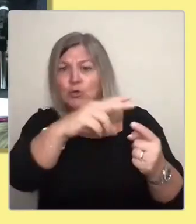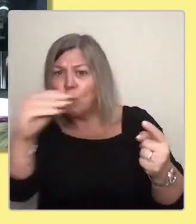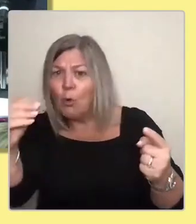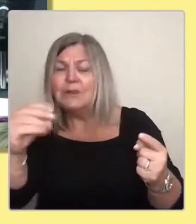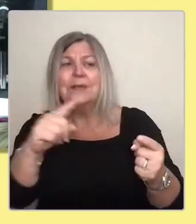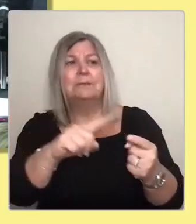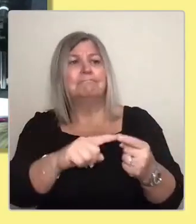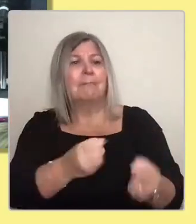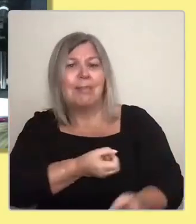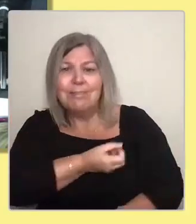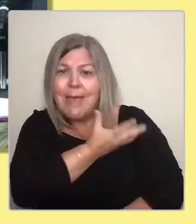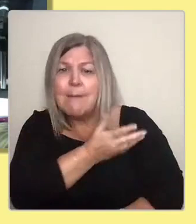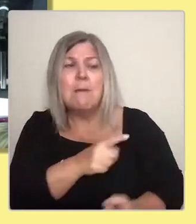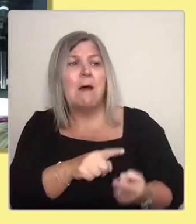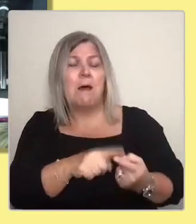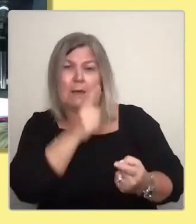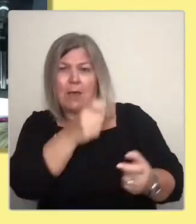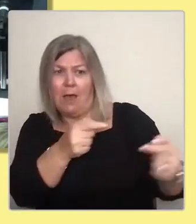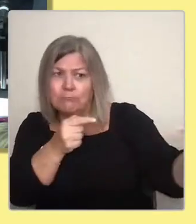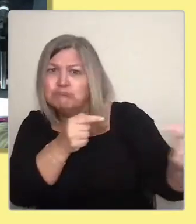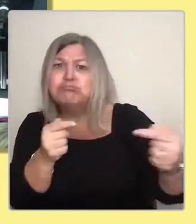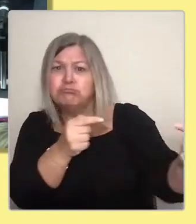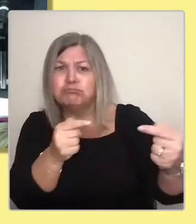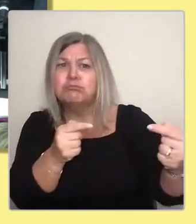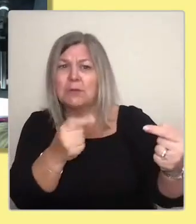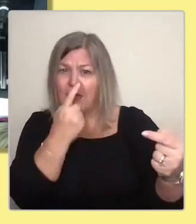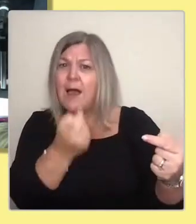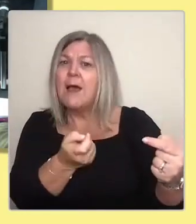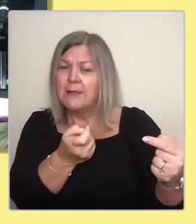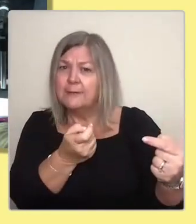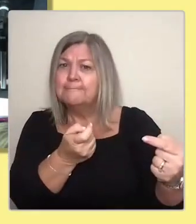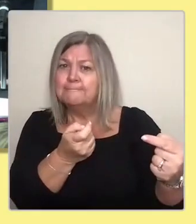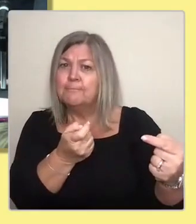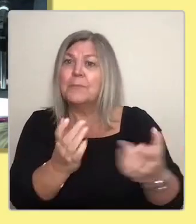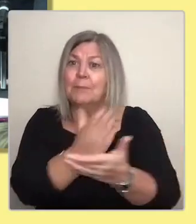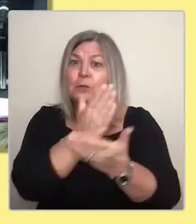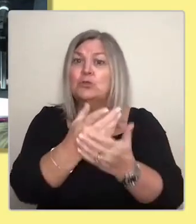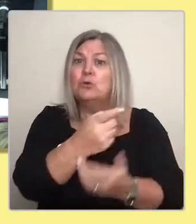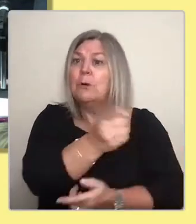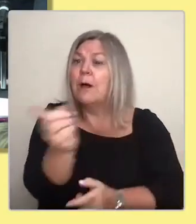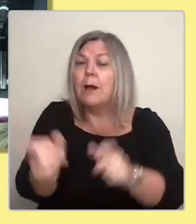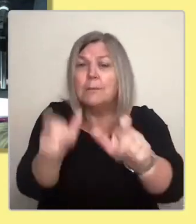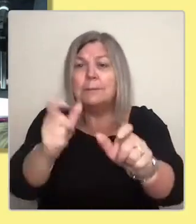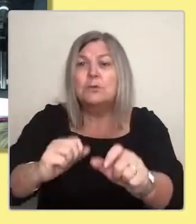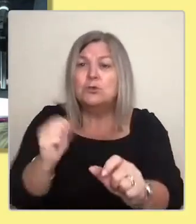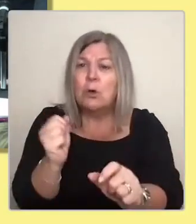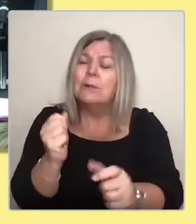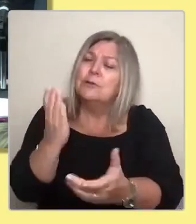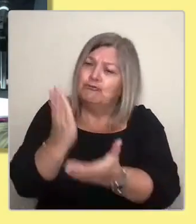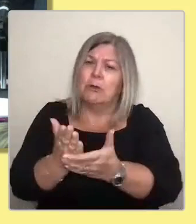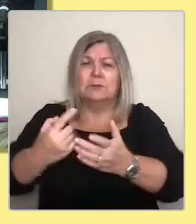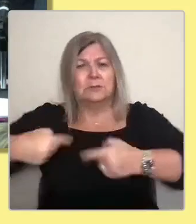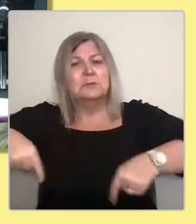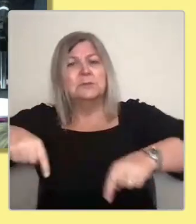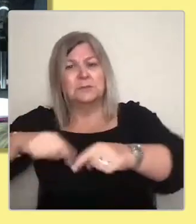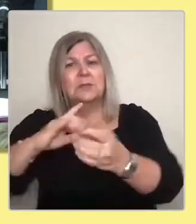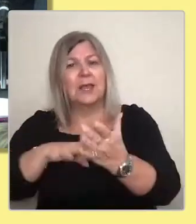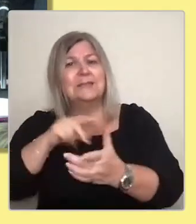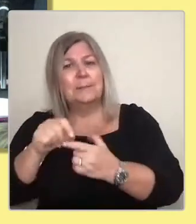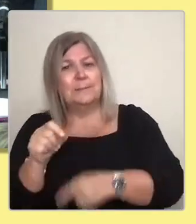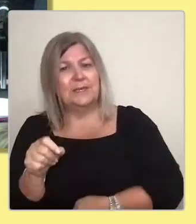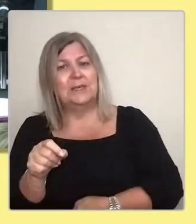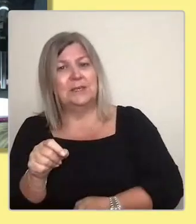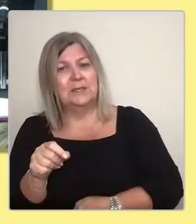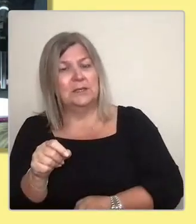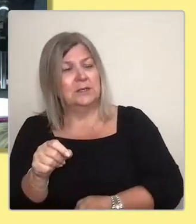and who can ensure that it's the SNP that has the trust of our people. We need somebody who will never take no from an answer